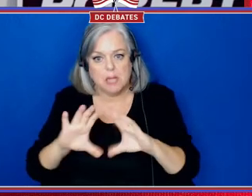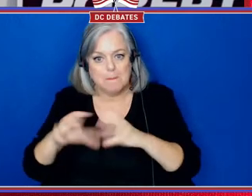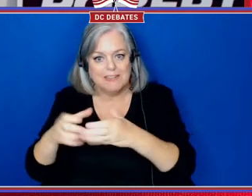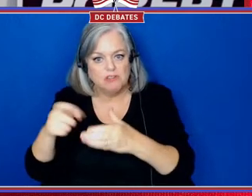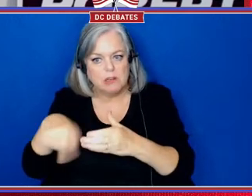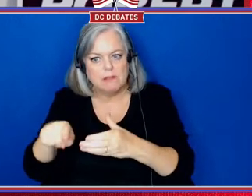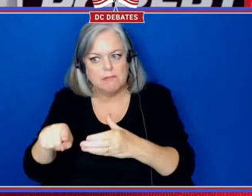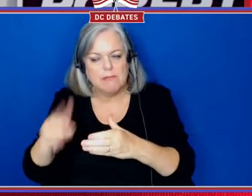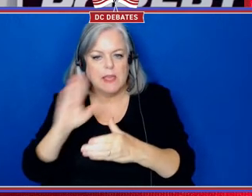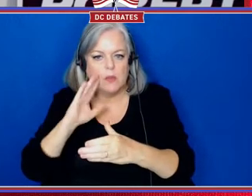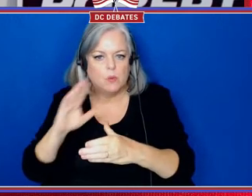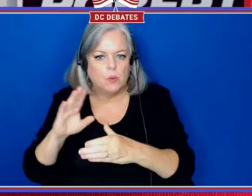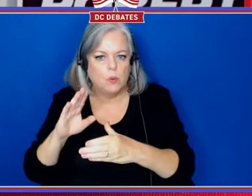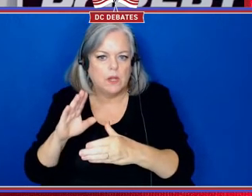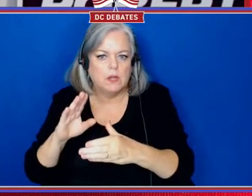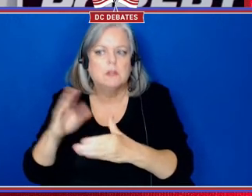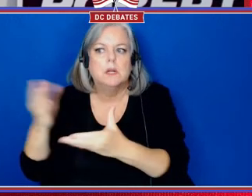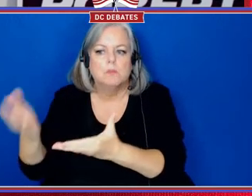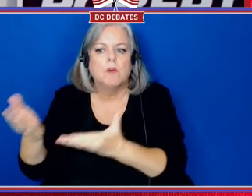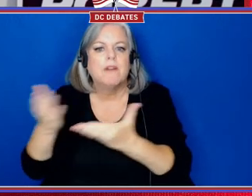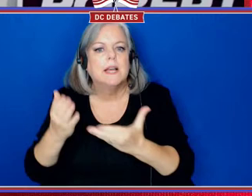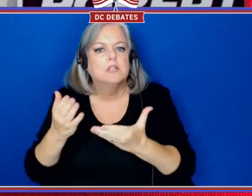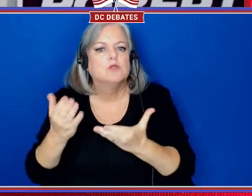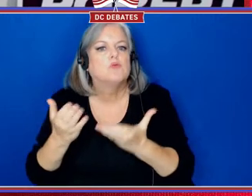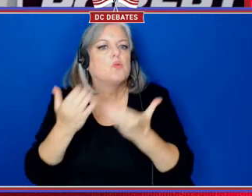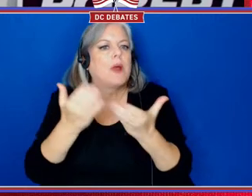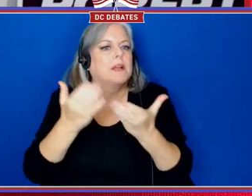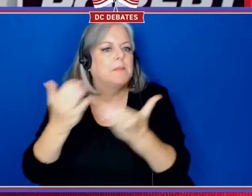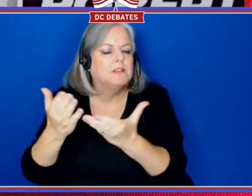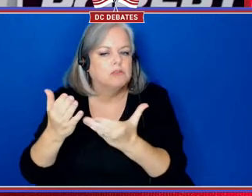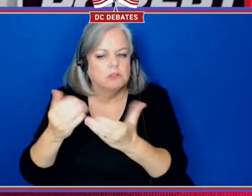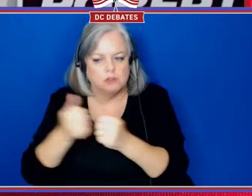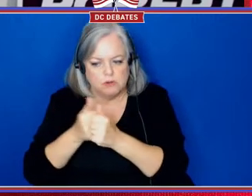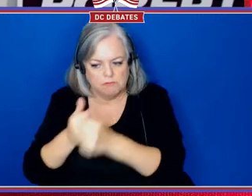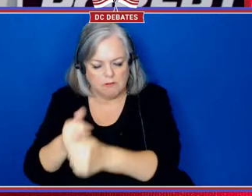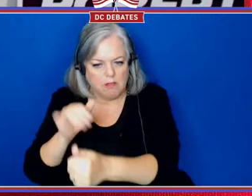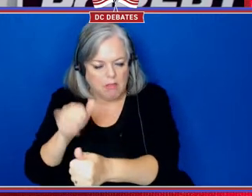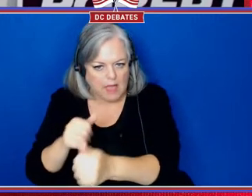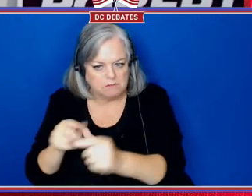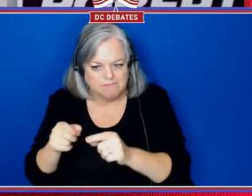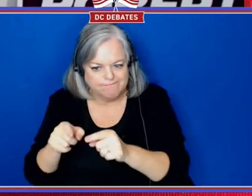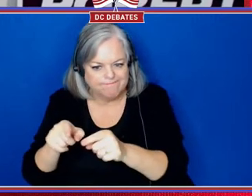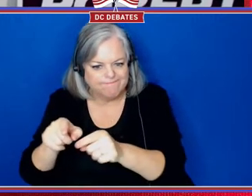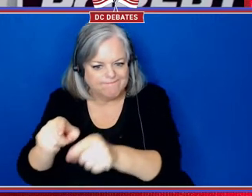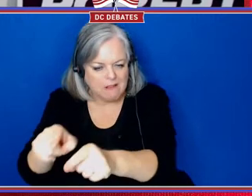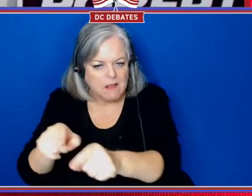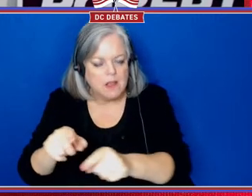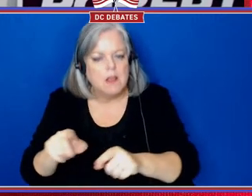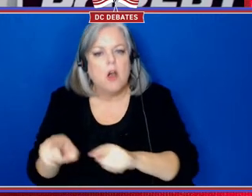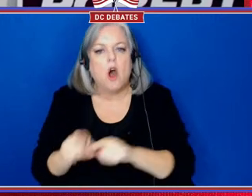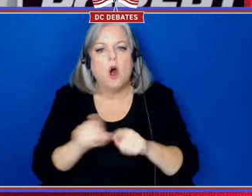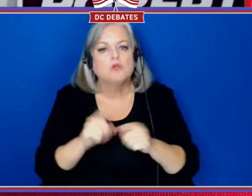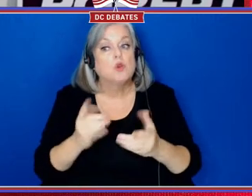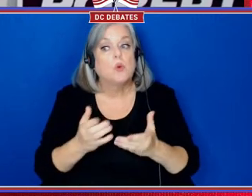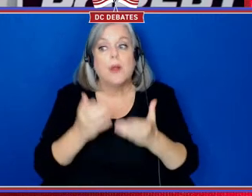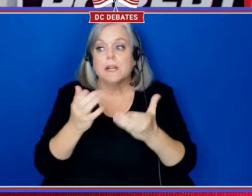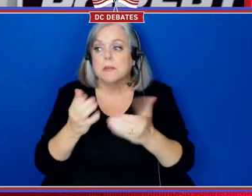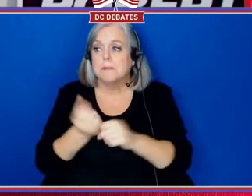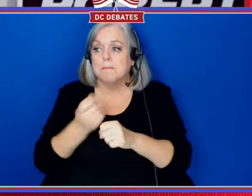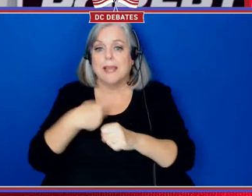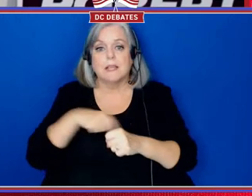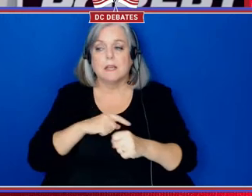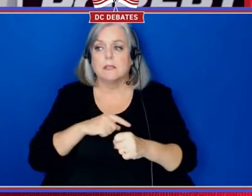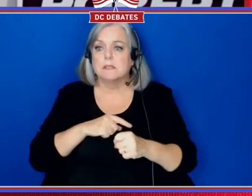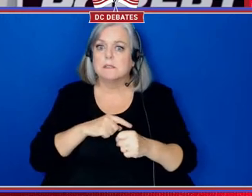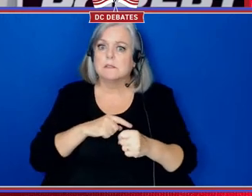back recommendations that are in line with that, but also recommendations that make us an attractive place for businesses